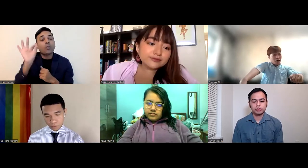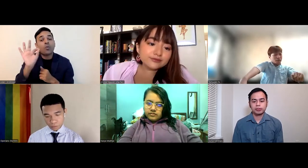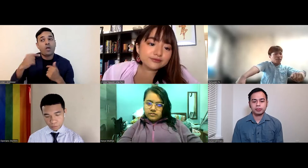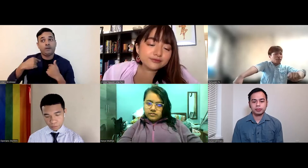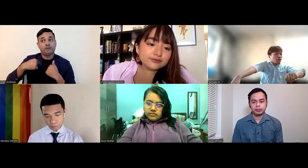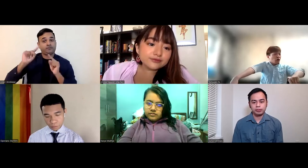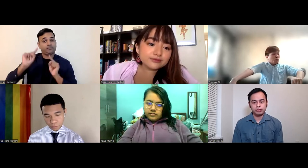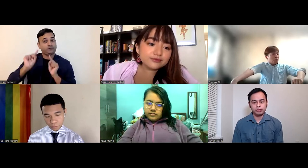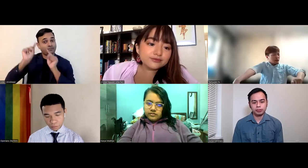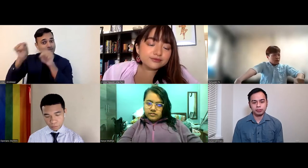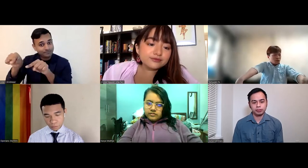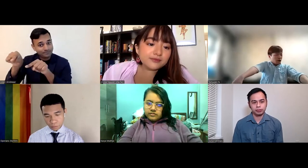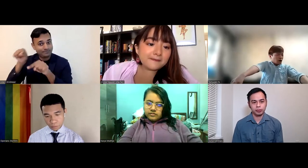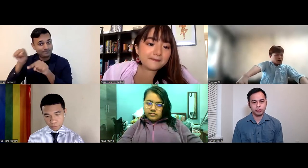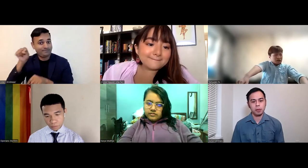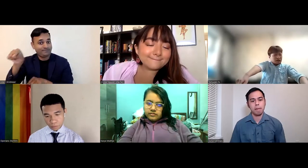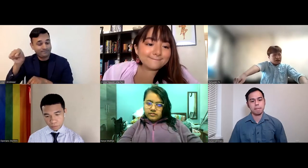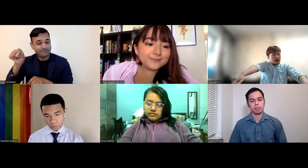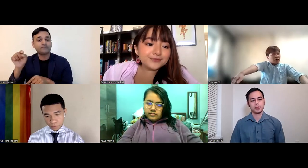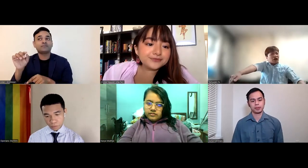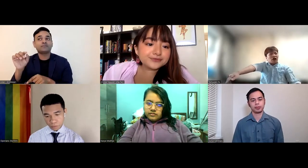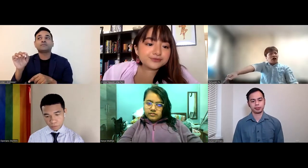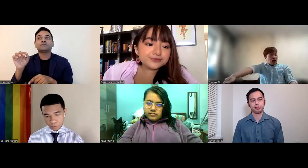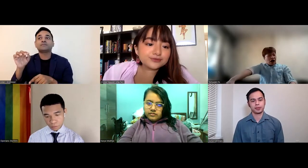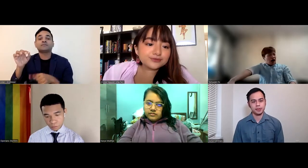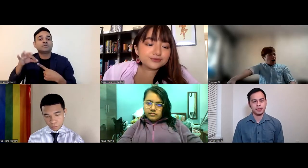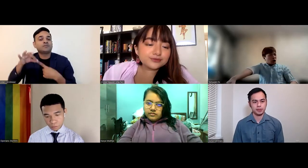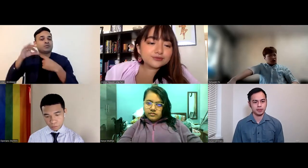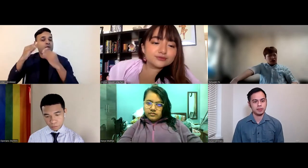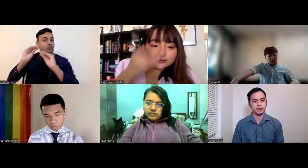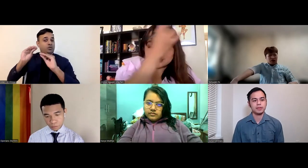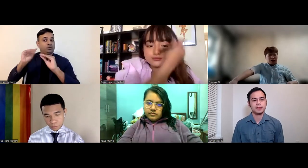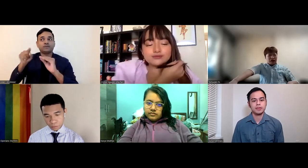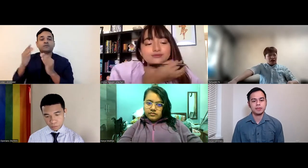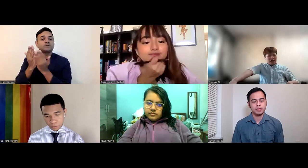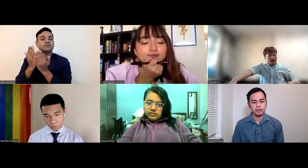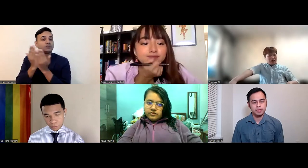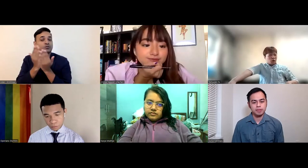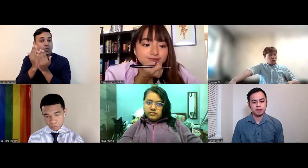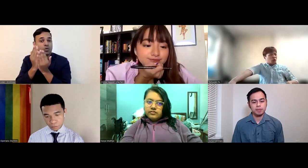when I was small, and even the generation before me,